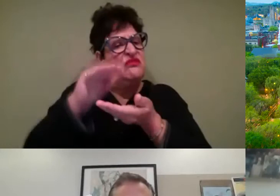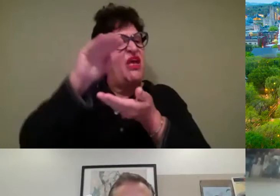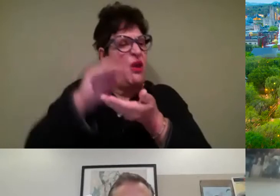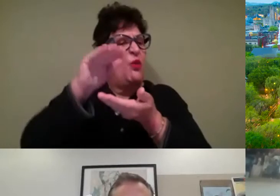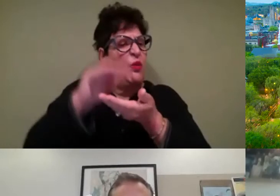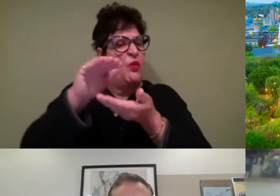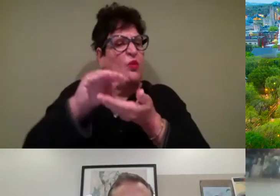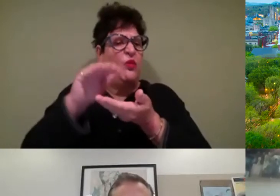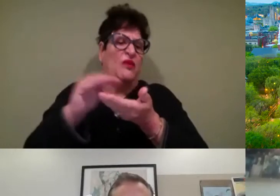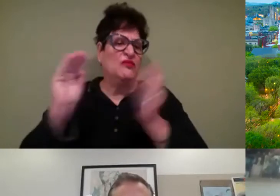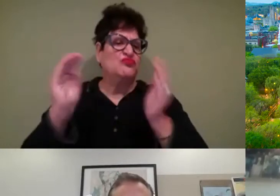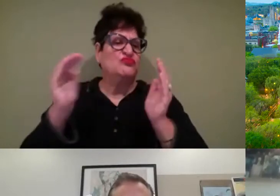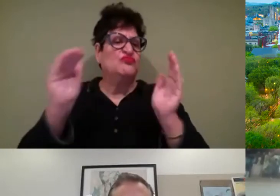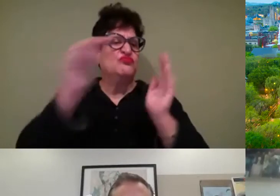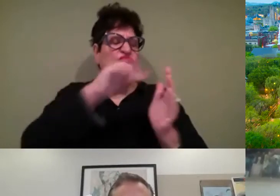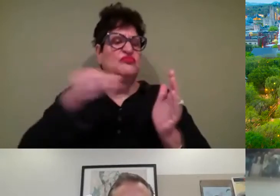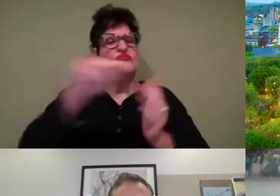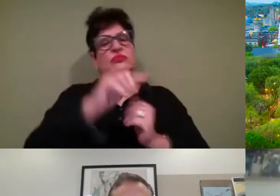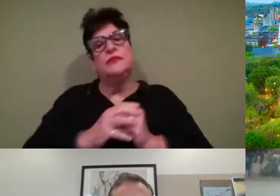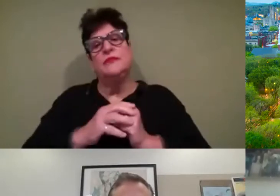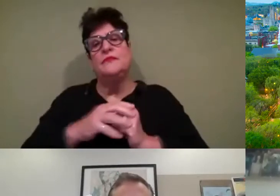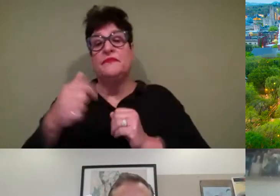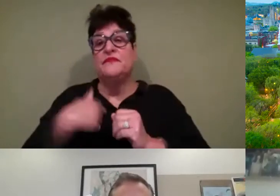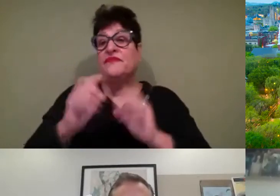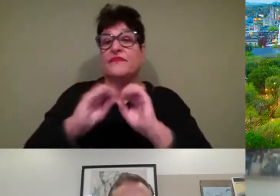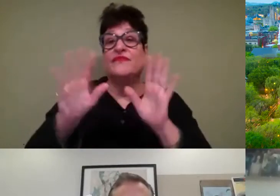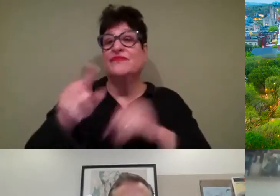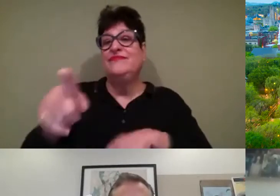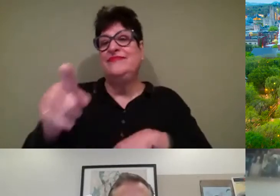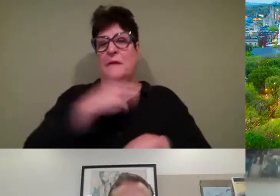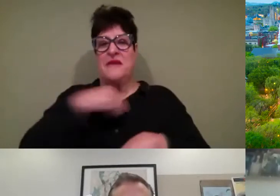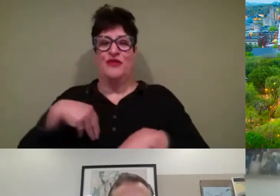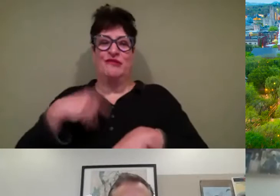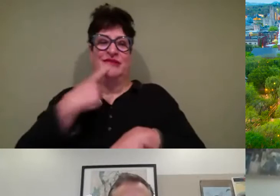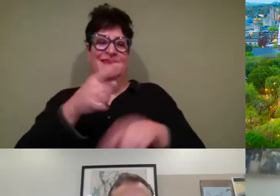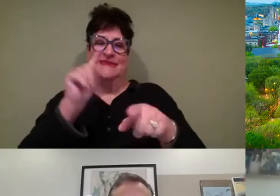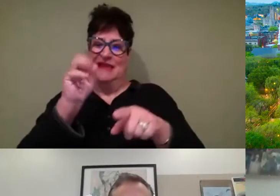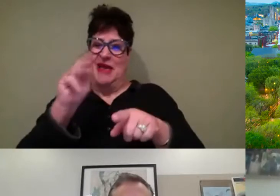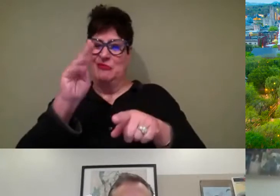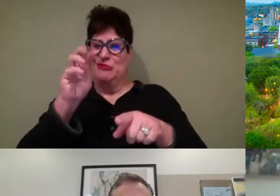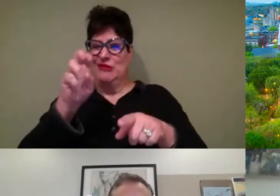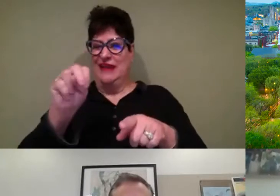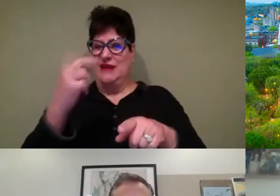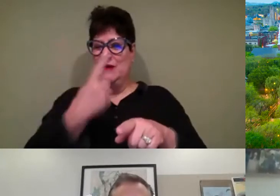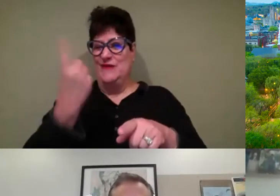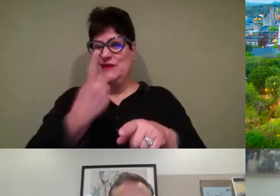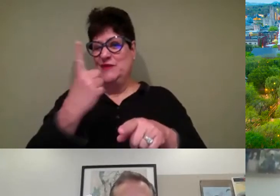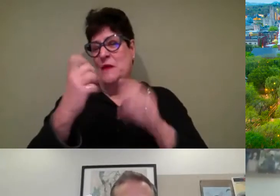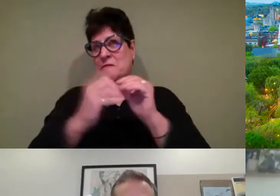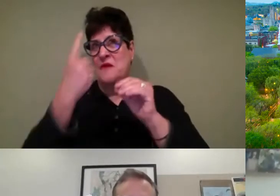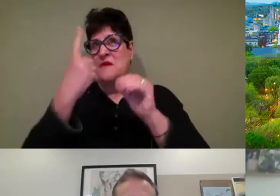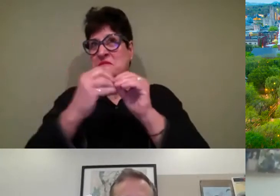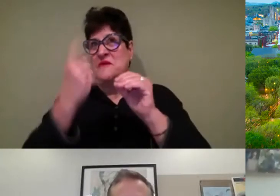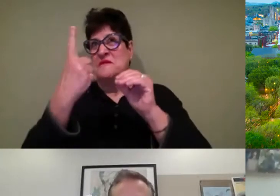just to clarify my statement, Tom Breen always has one more question. Tom Breen does not always lie. Tom